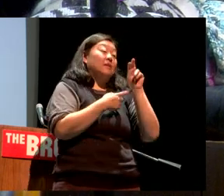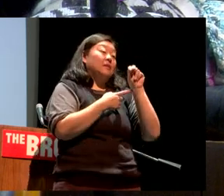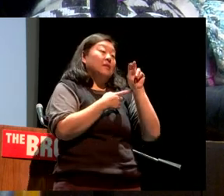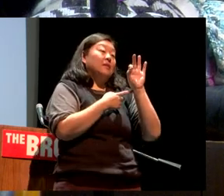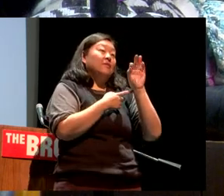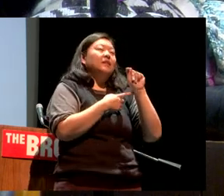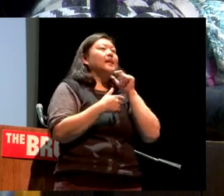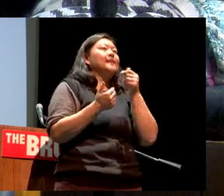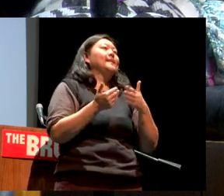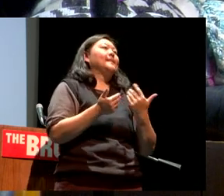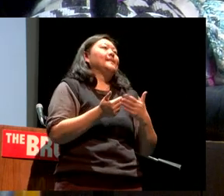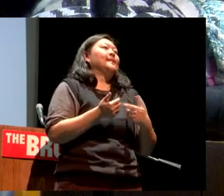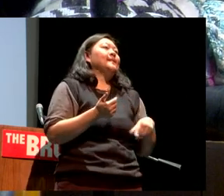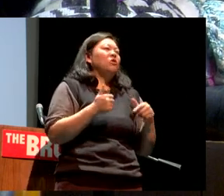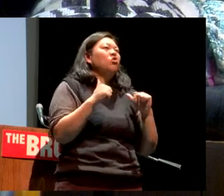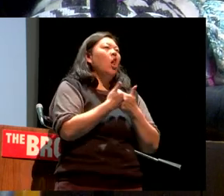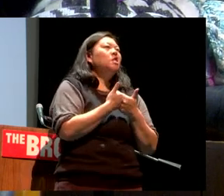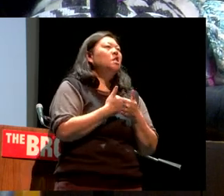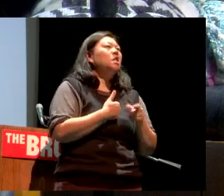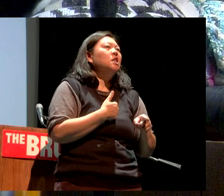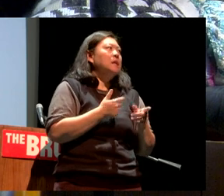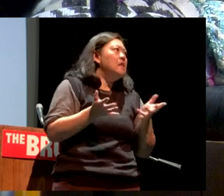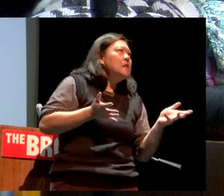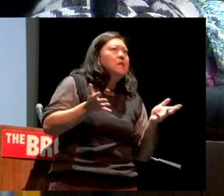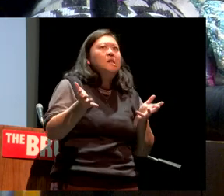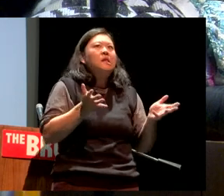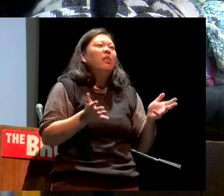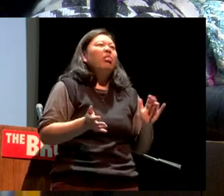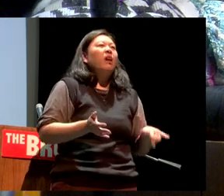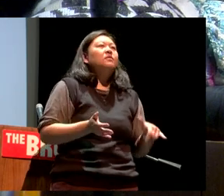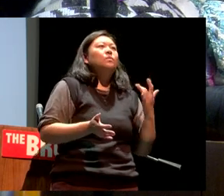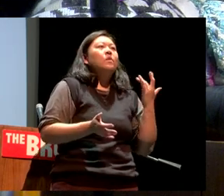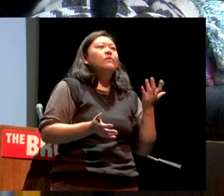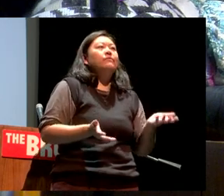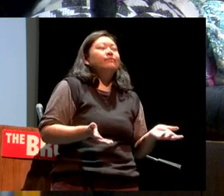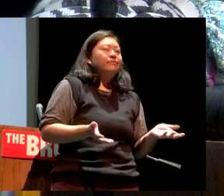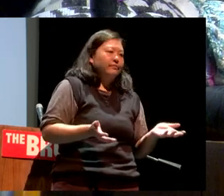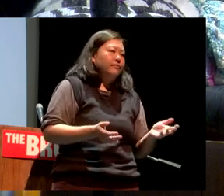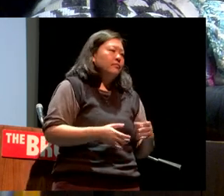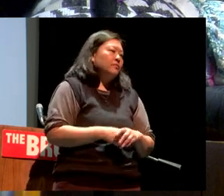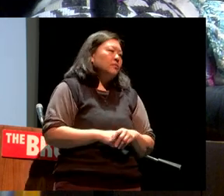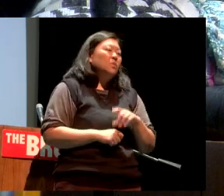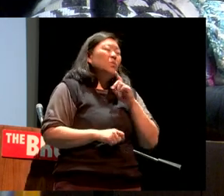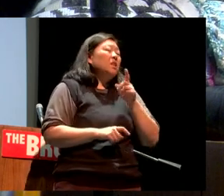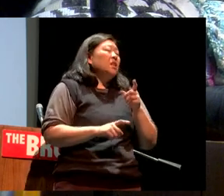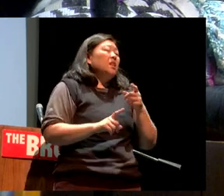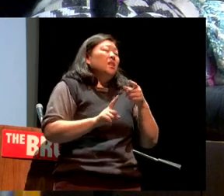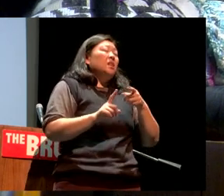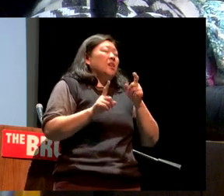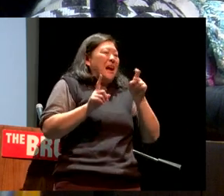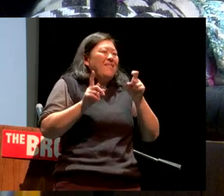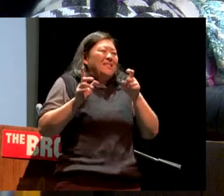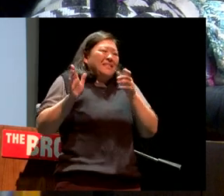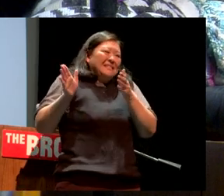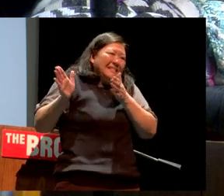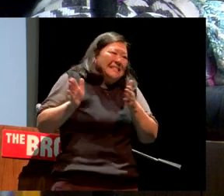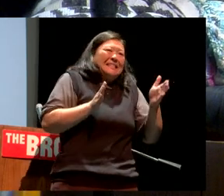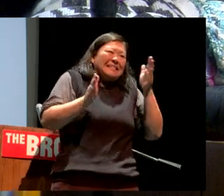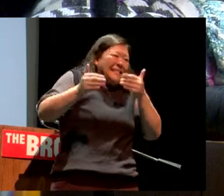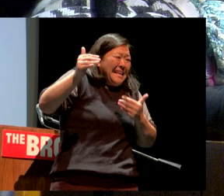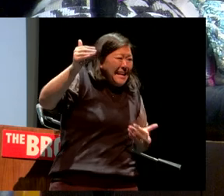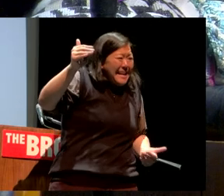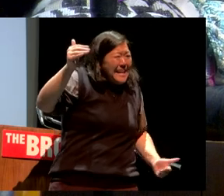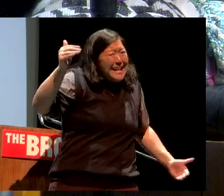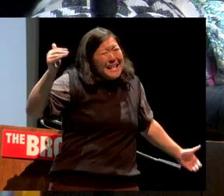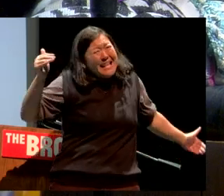not subculture, but it actually has a potential in the very long term. And so again, it might not be the kind of answer you were looking for, but as